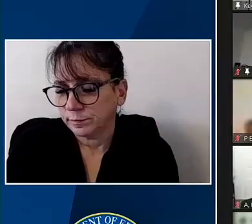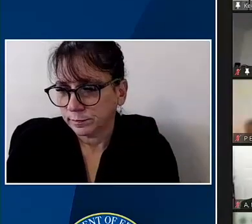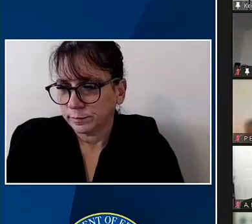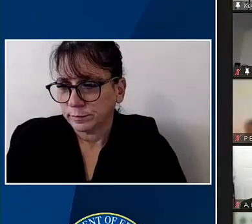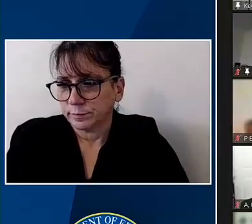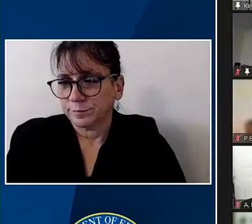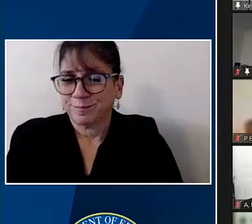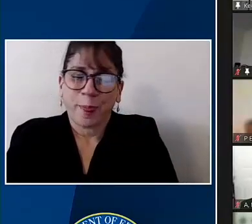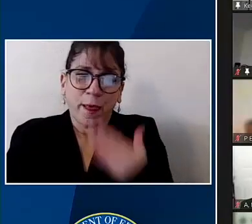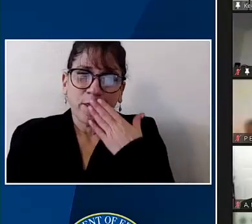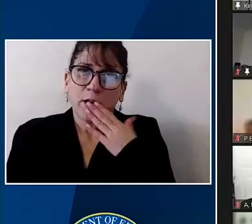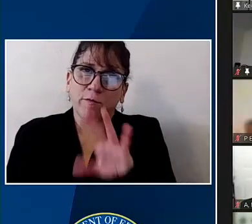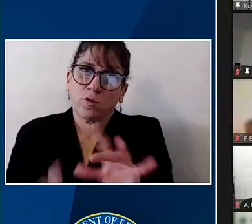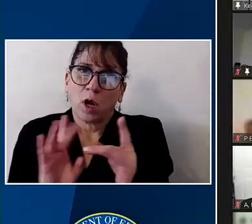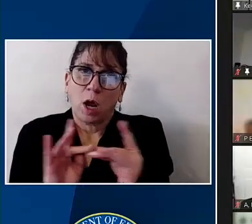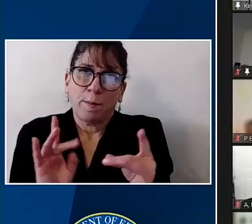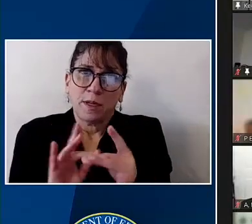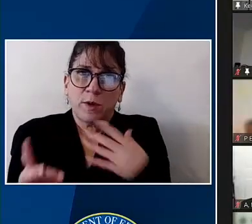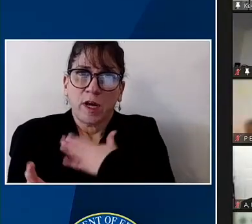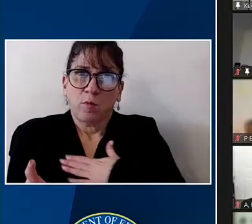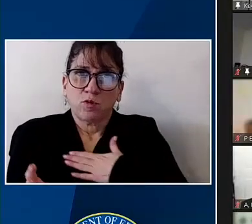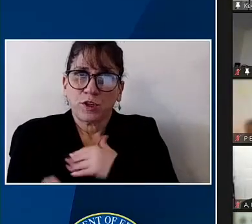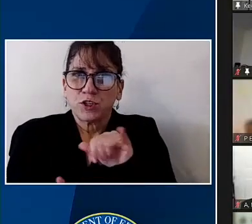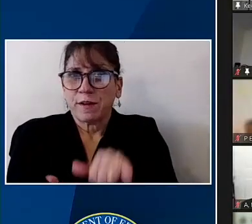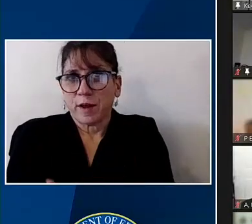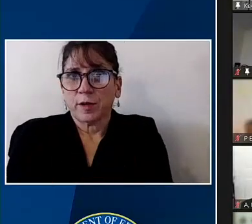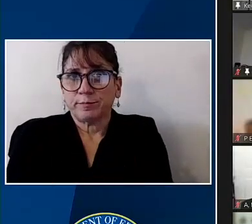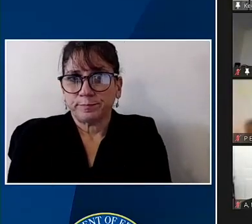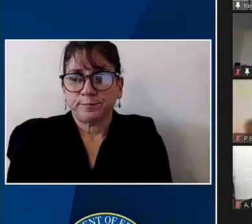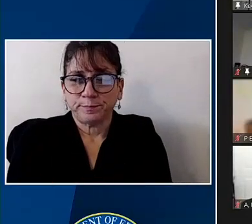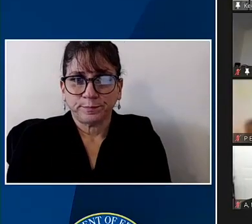Thank you, Sherry, for your comment. We appreciate it.